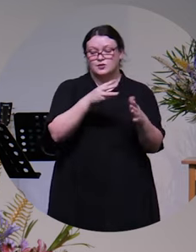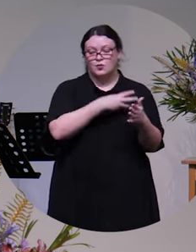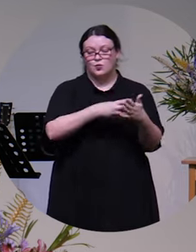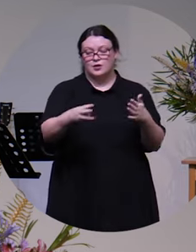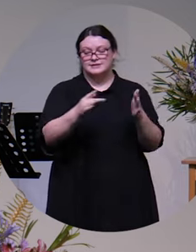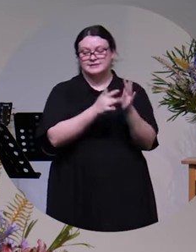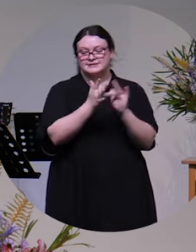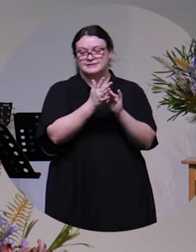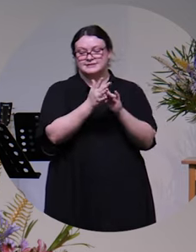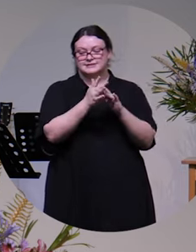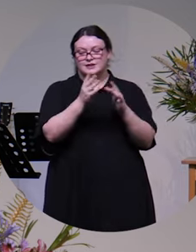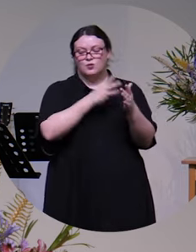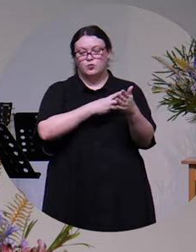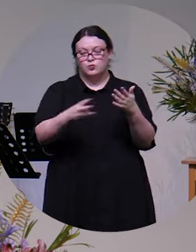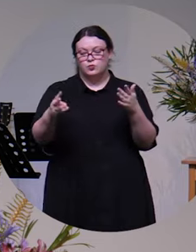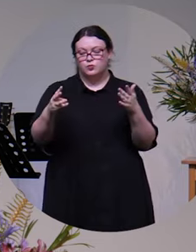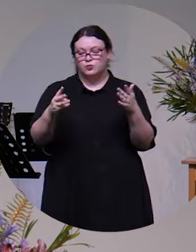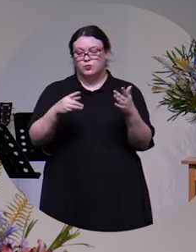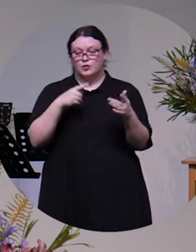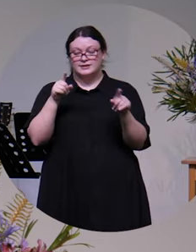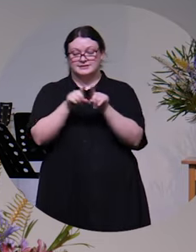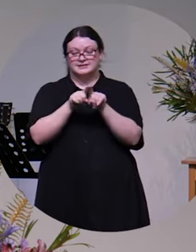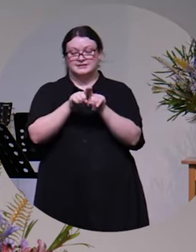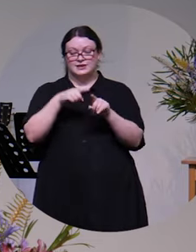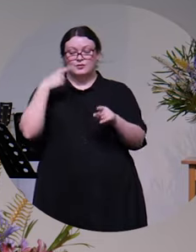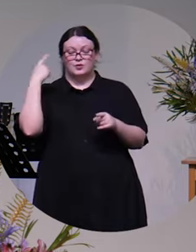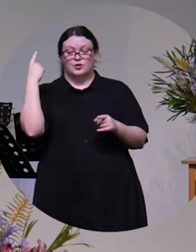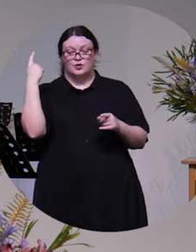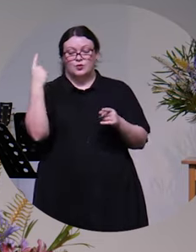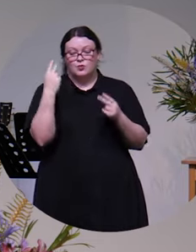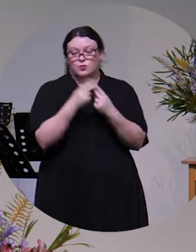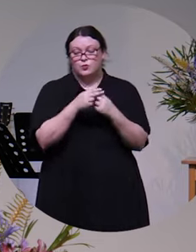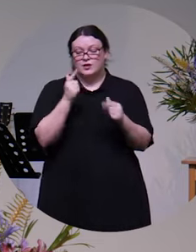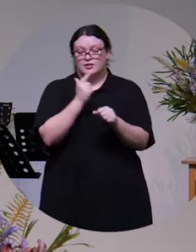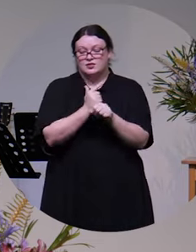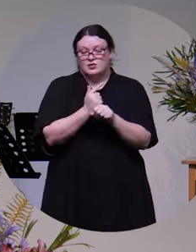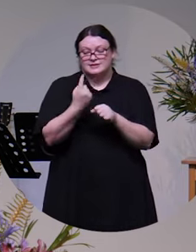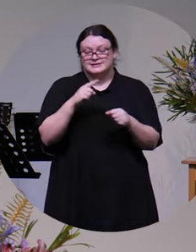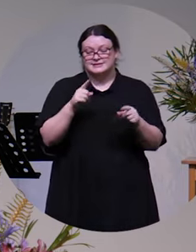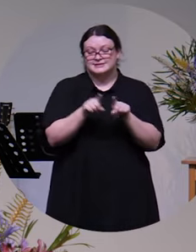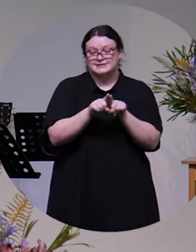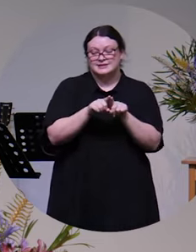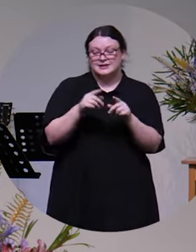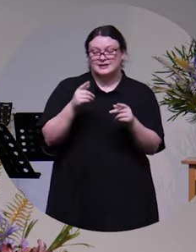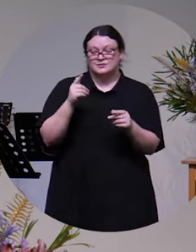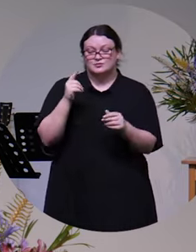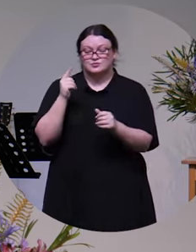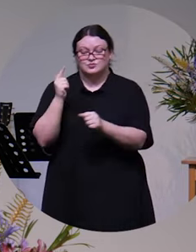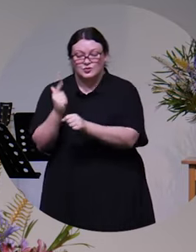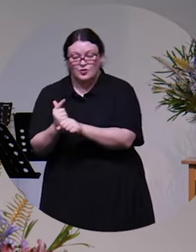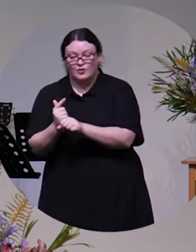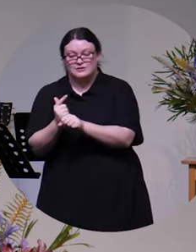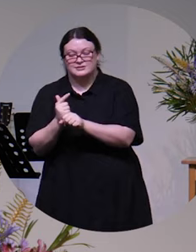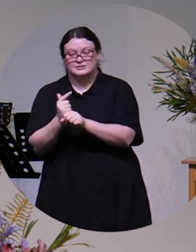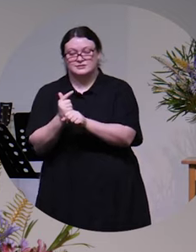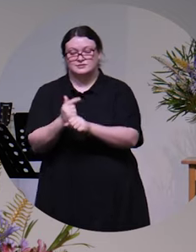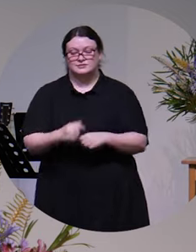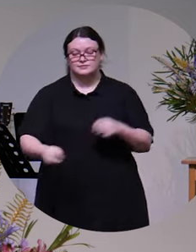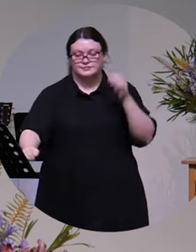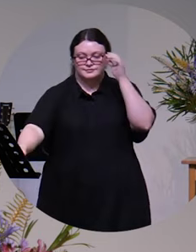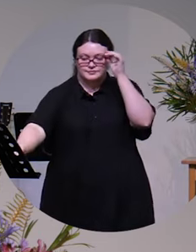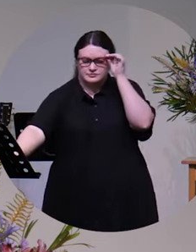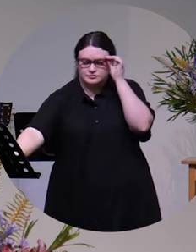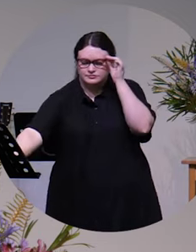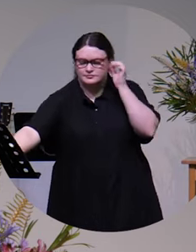retrospective richness in these verses from John, who guided and inspired by God's Spirit, offers a three-part affirmation,